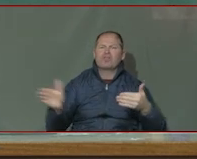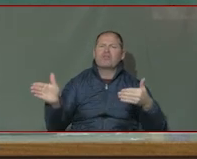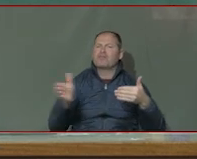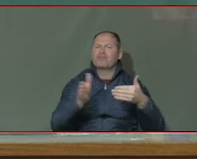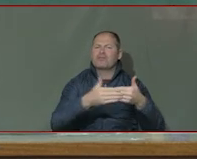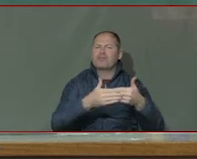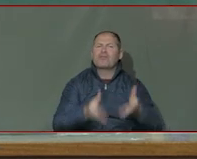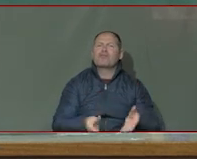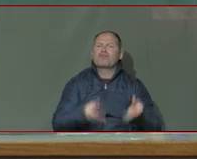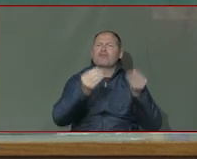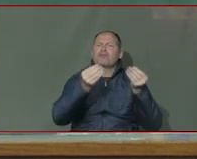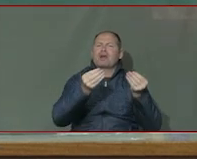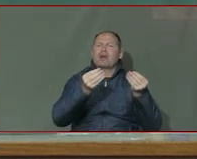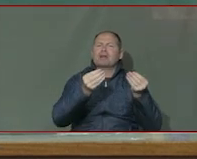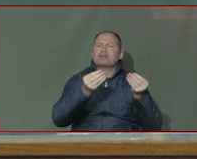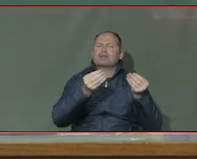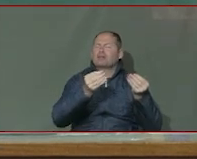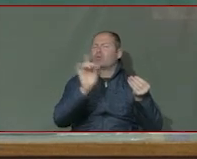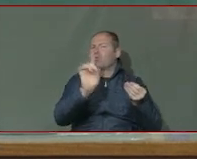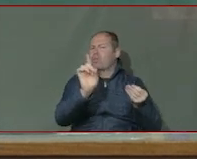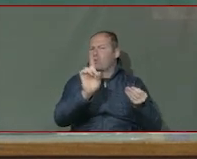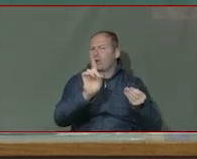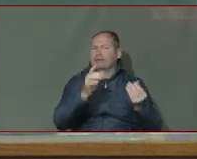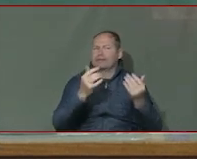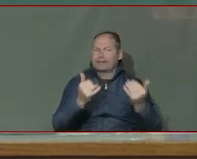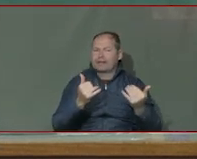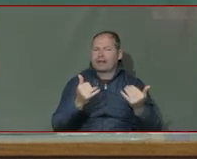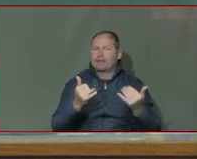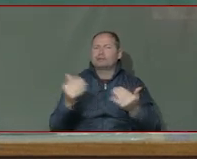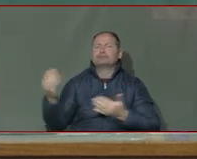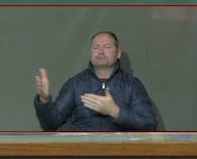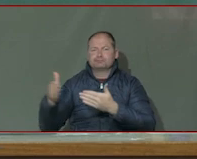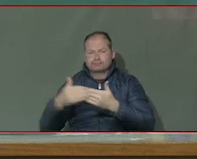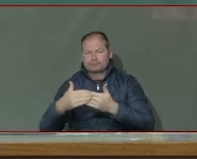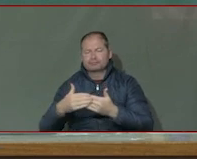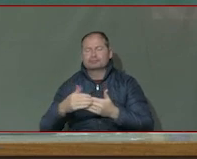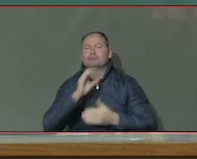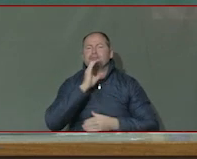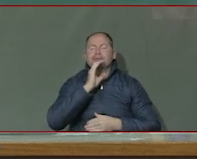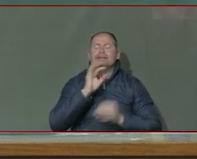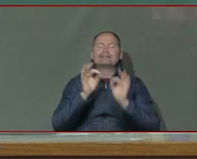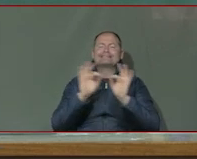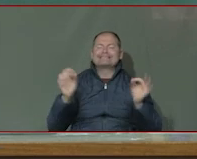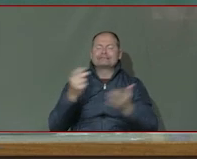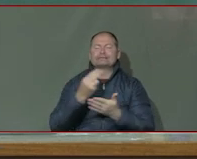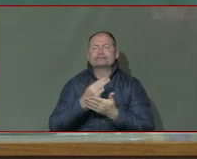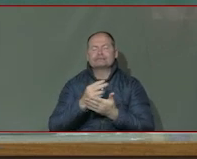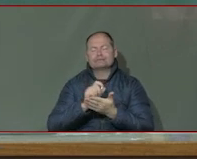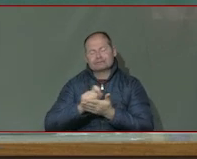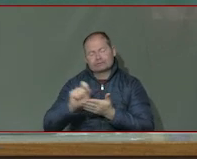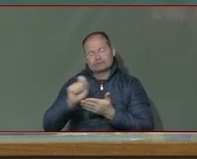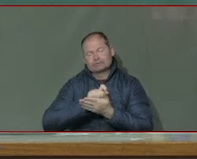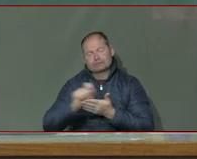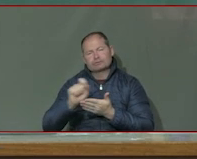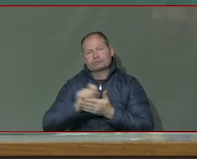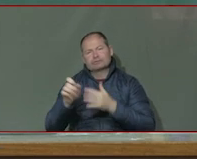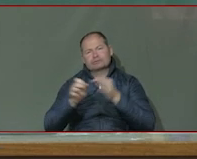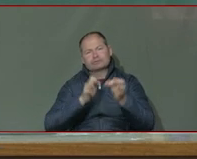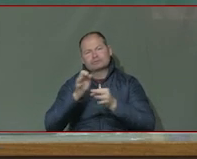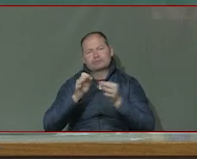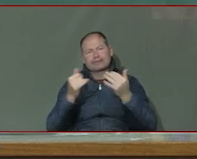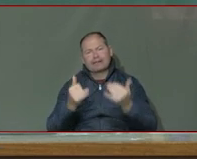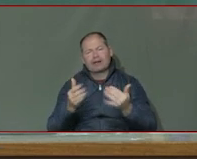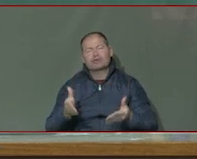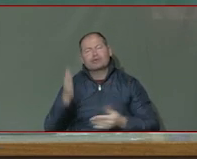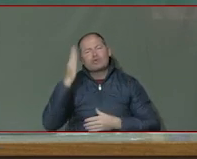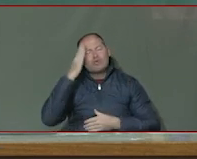come to a conclusion. You see, conclusion means the end. What do you actually learn from this whole investigation? Then they will